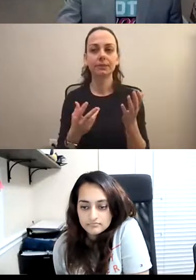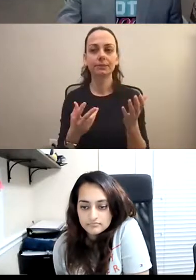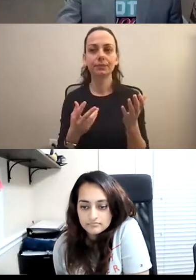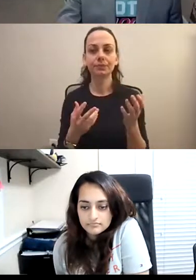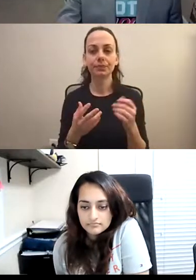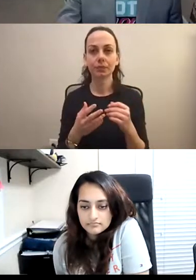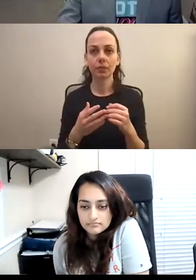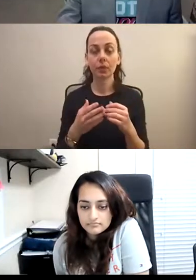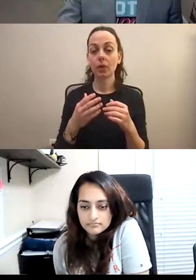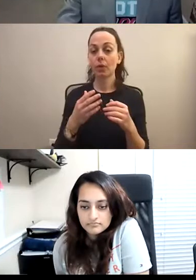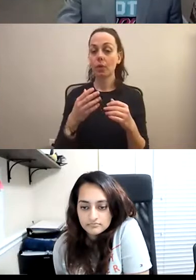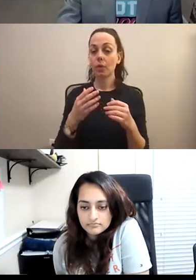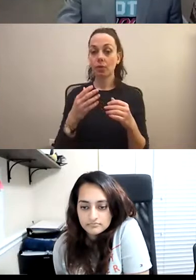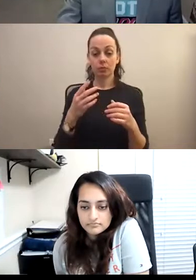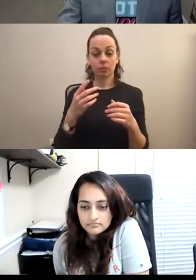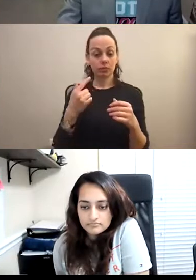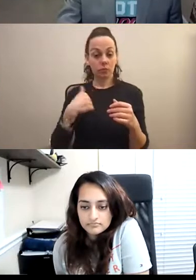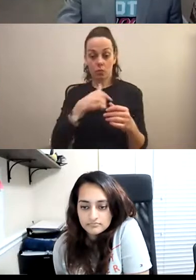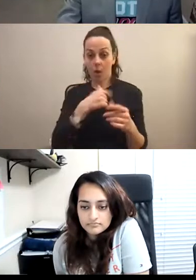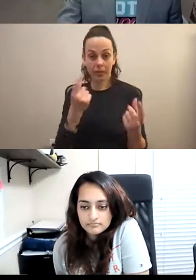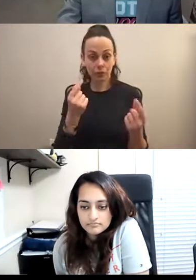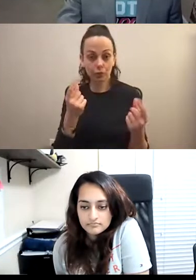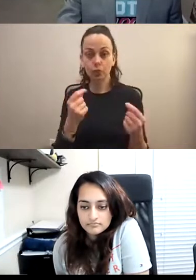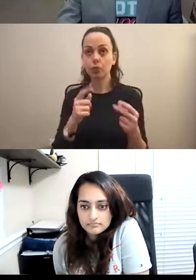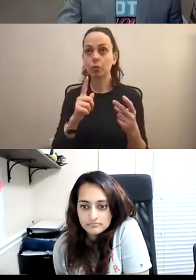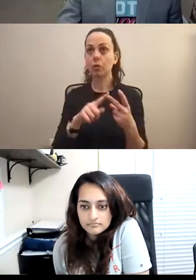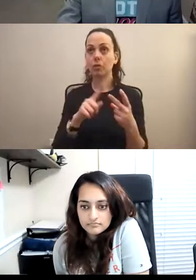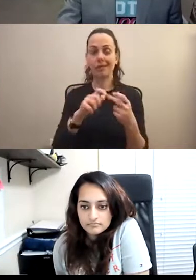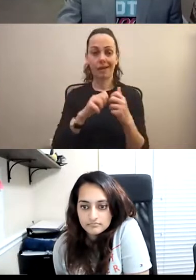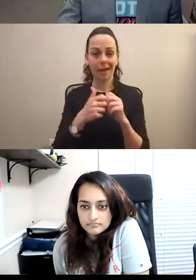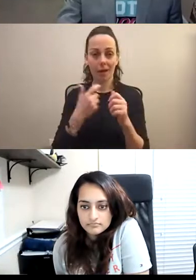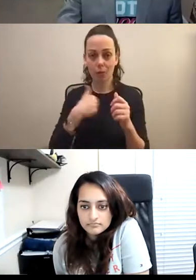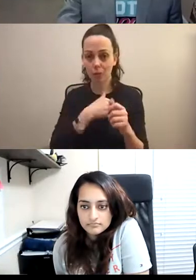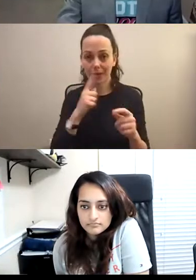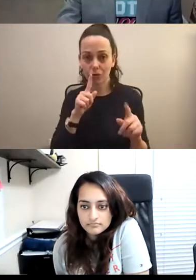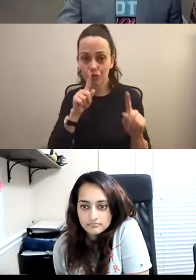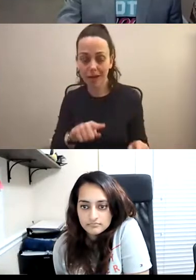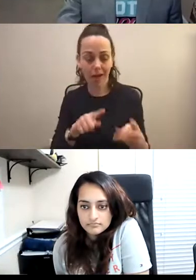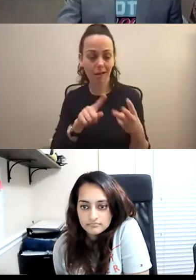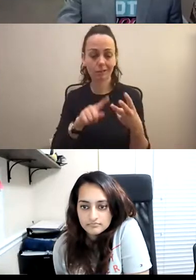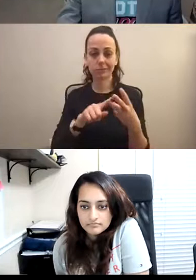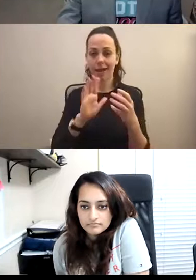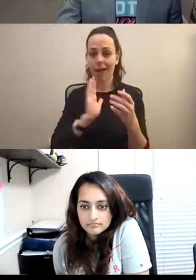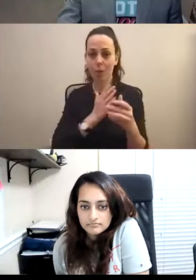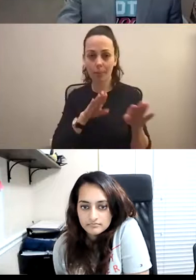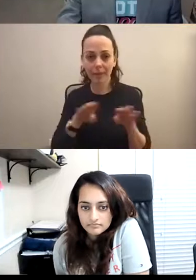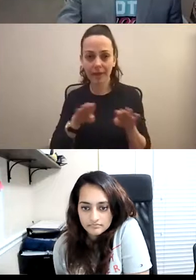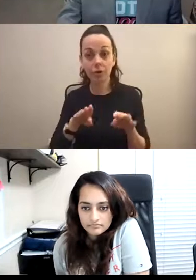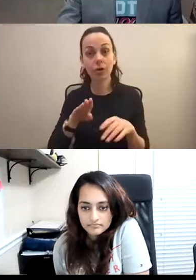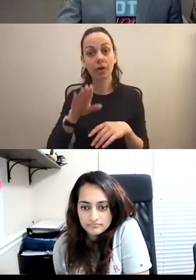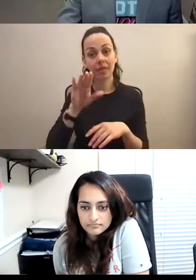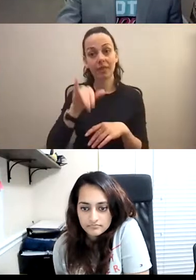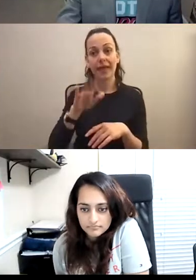what we do, how we react, how we behave, all of those things are going to